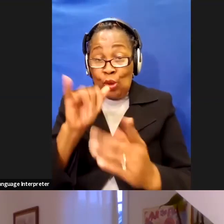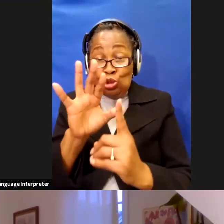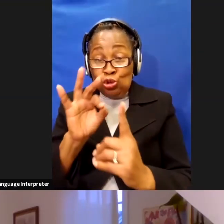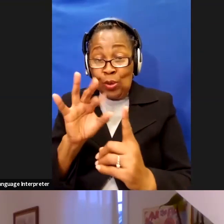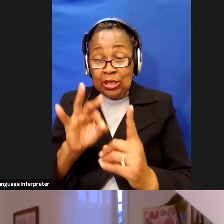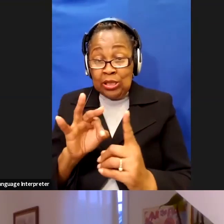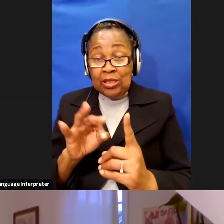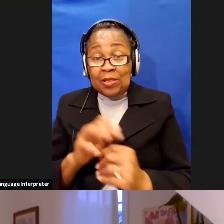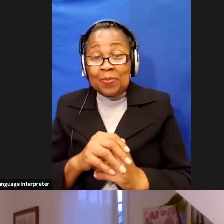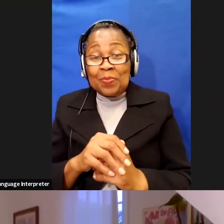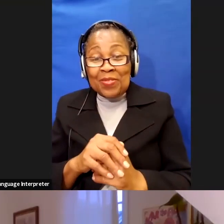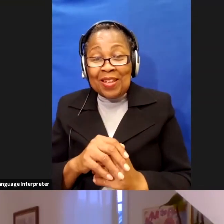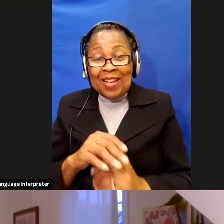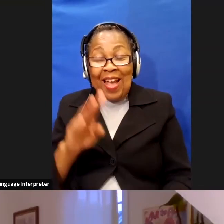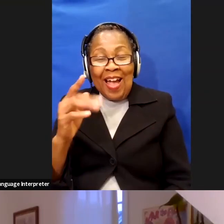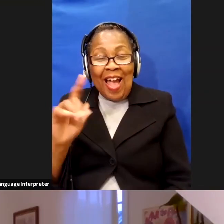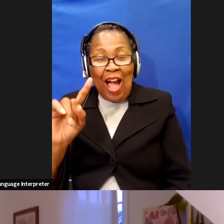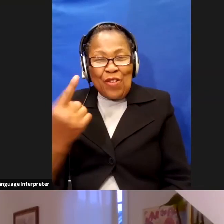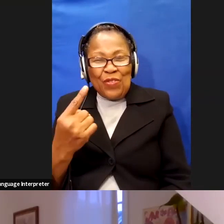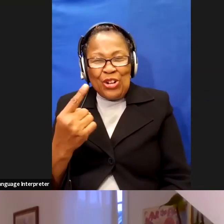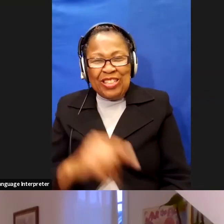I'll go first, Betty. Yes, please.